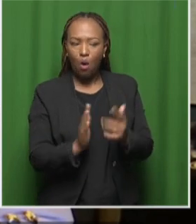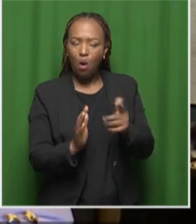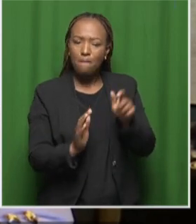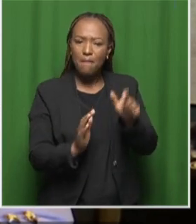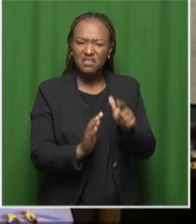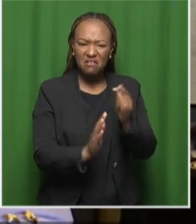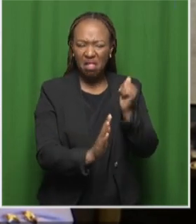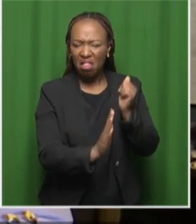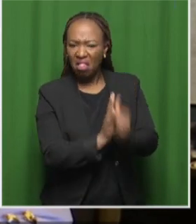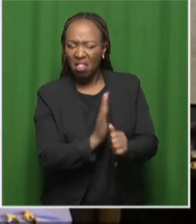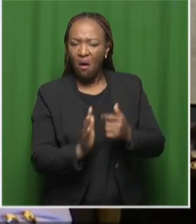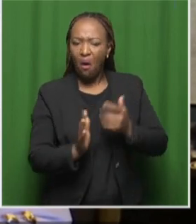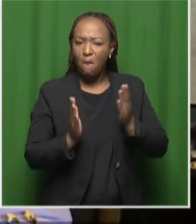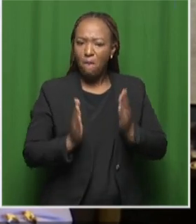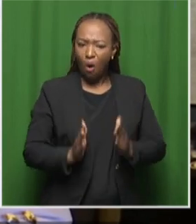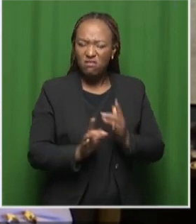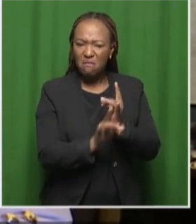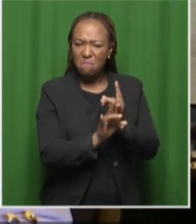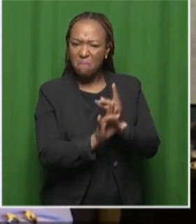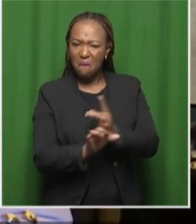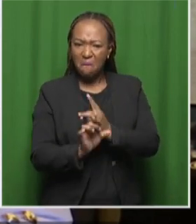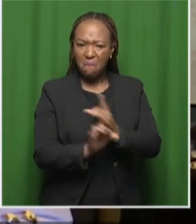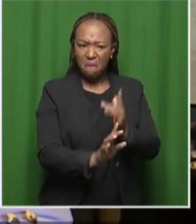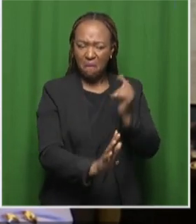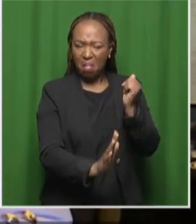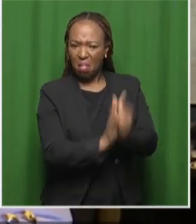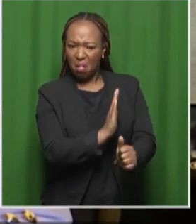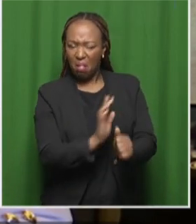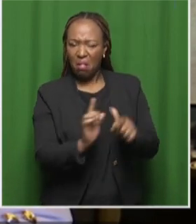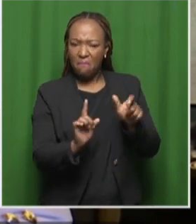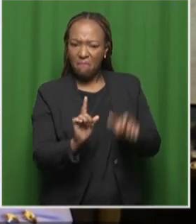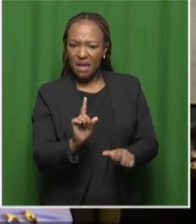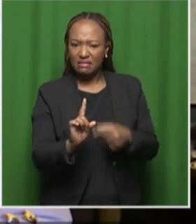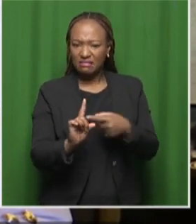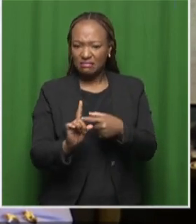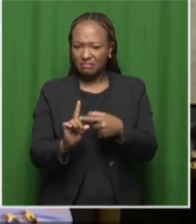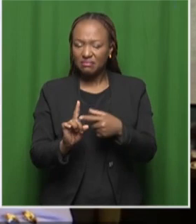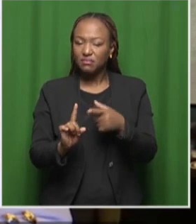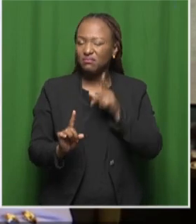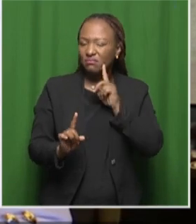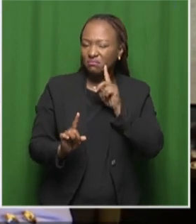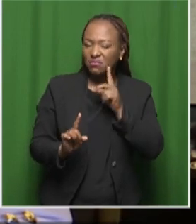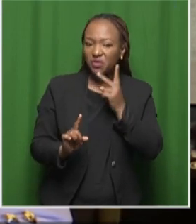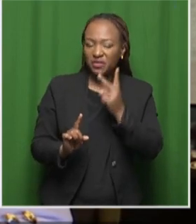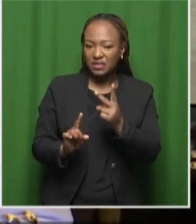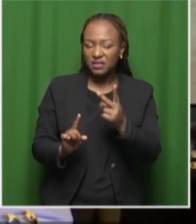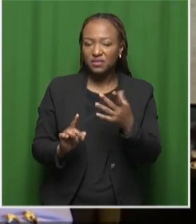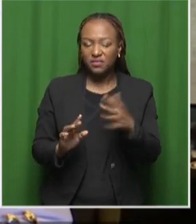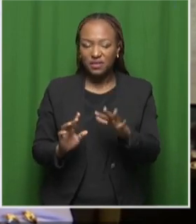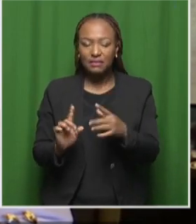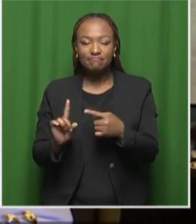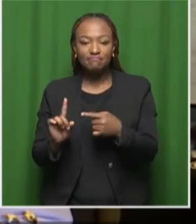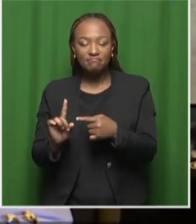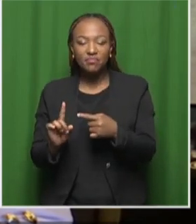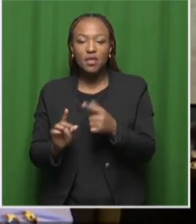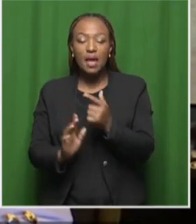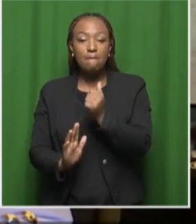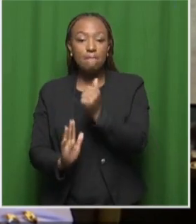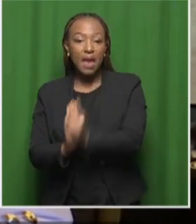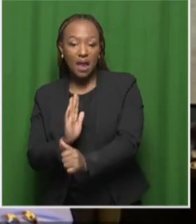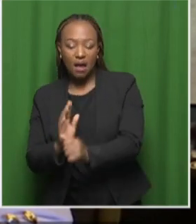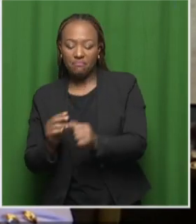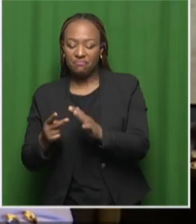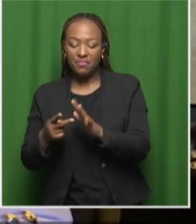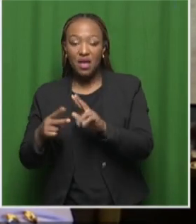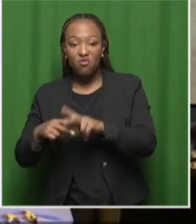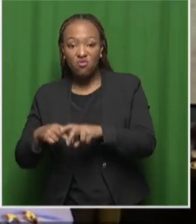common assault and common robbery, when you look at the per capita for this particular offence, we have seen the per capita for murder and rape as